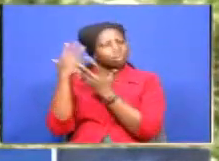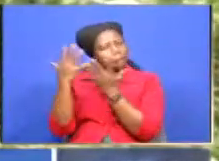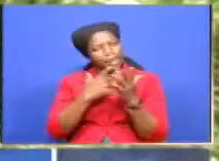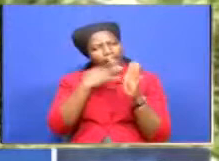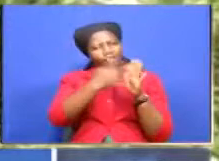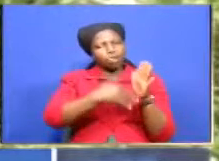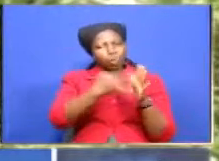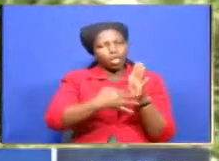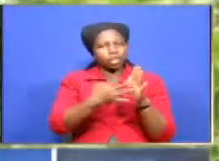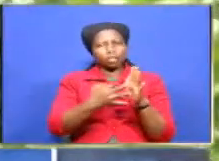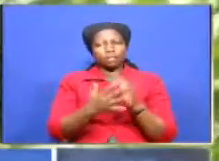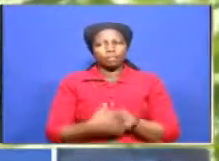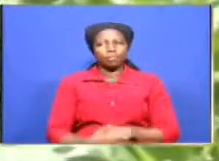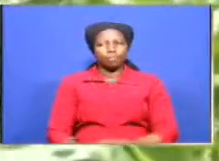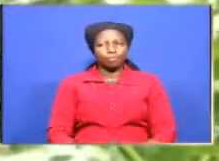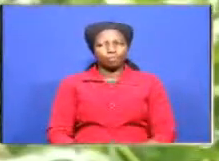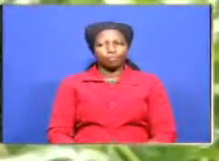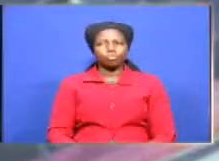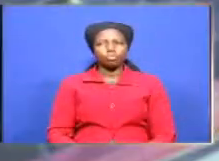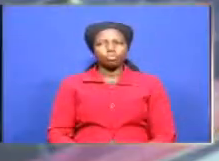One Lunchtime News.